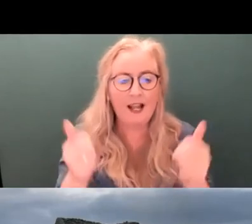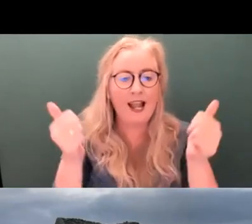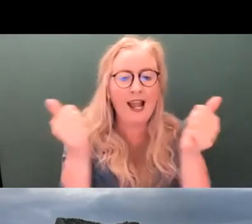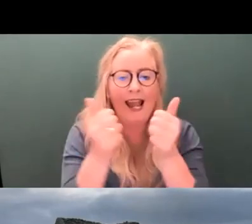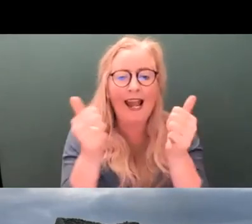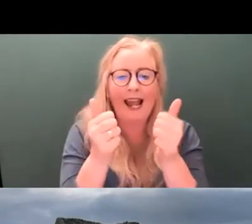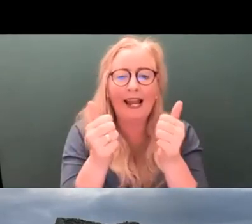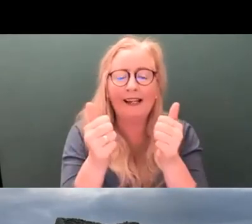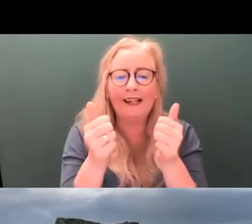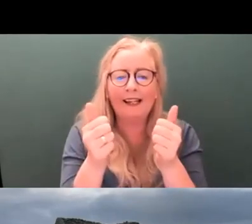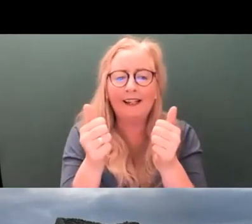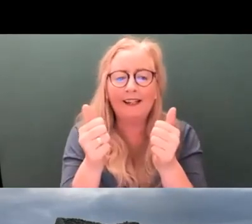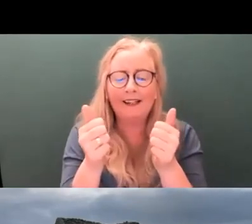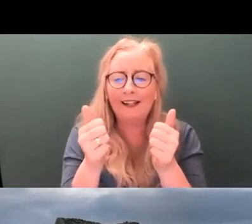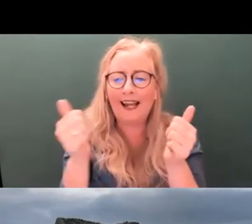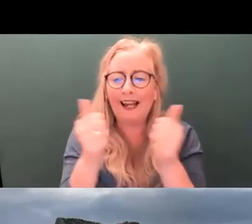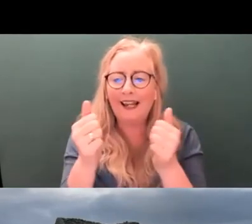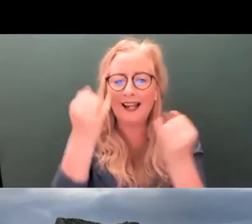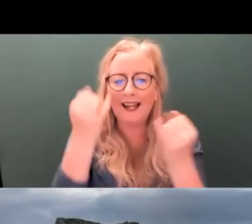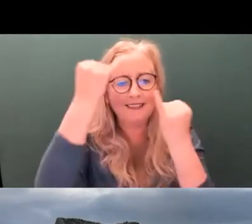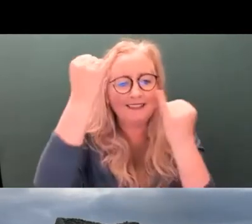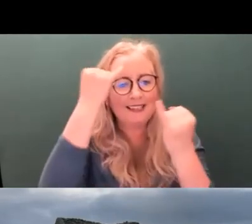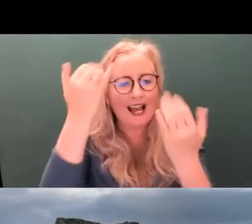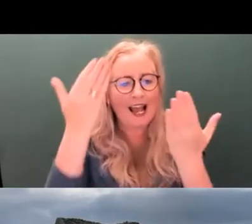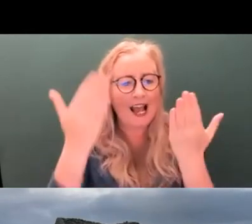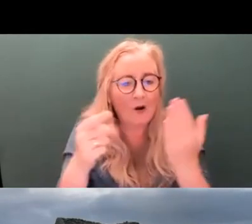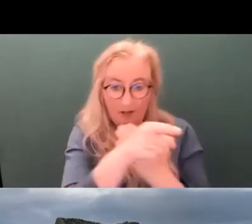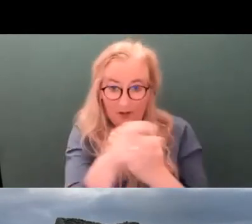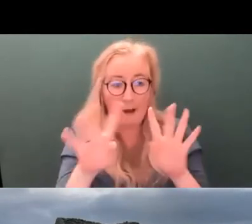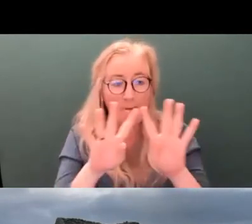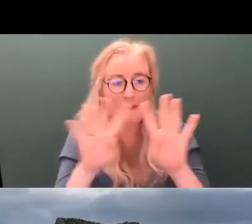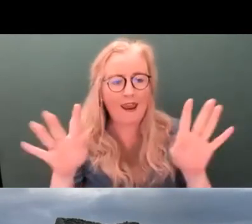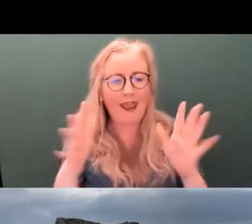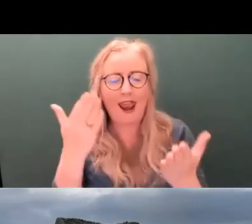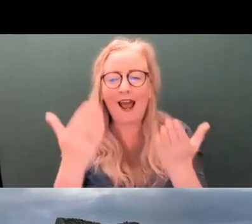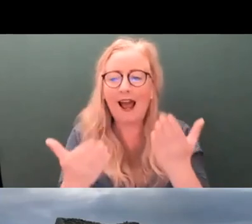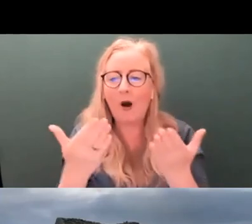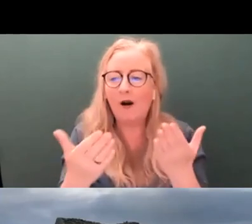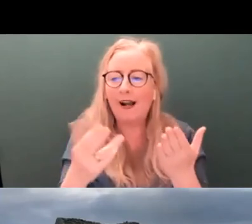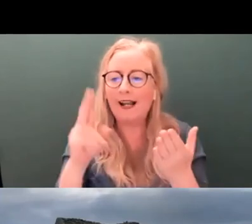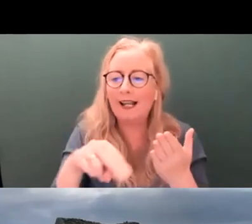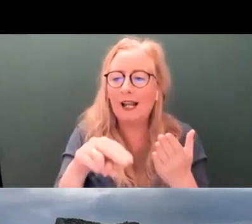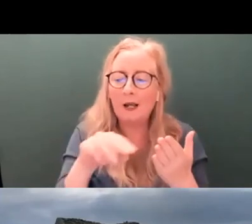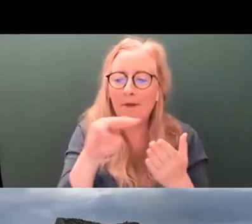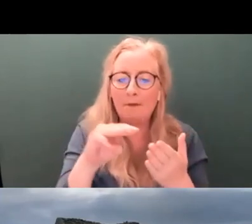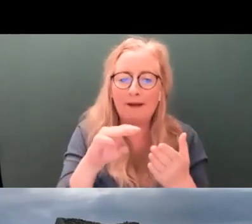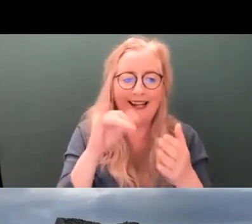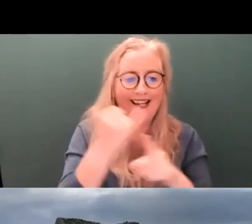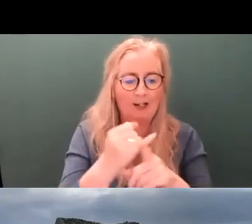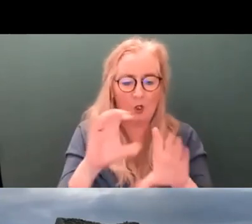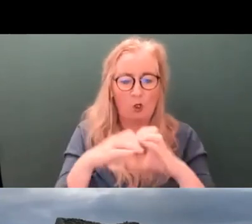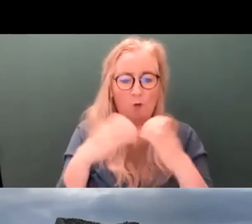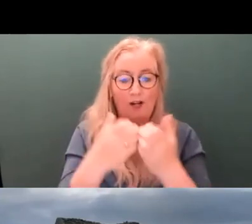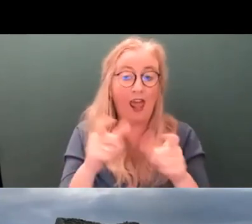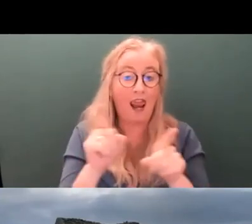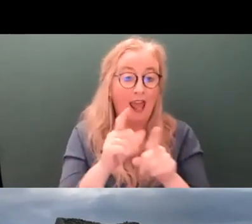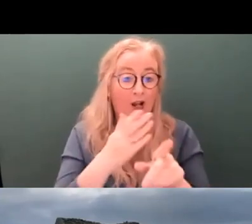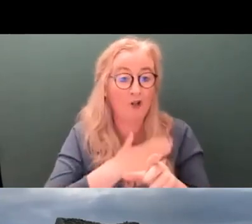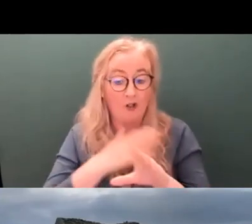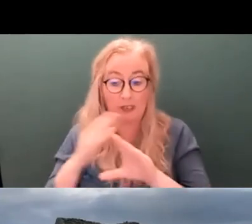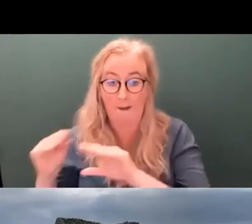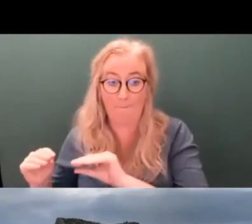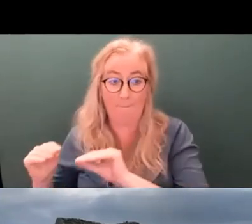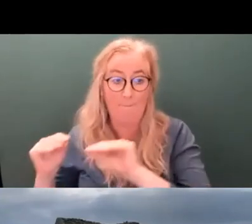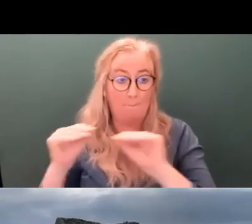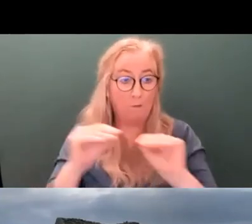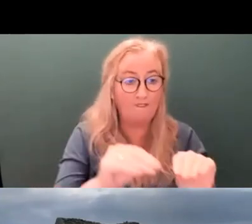panelists about how you might bring people into a community who've just relocated there, not